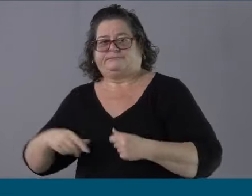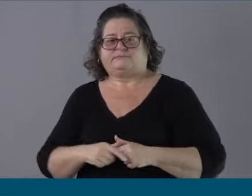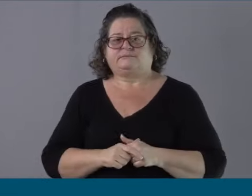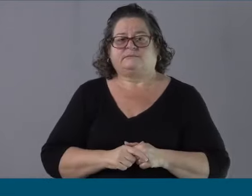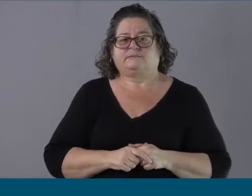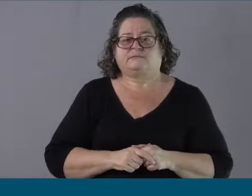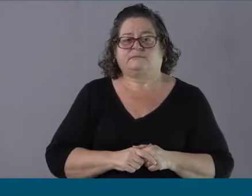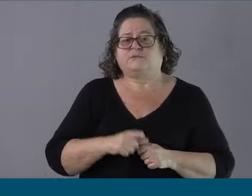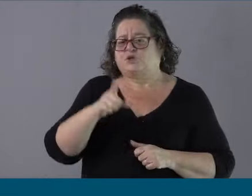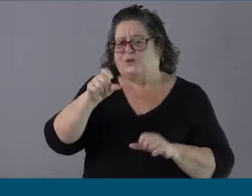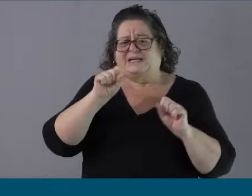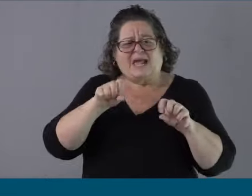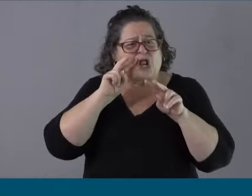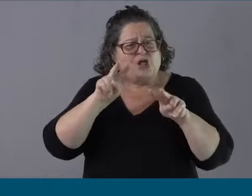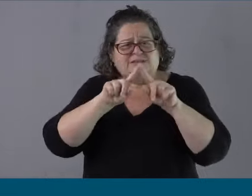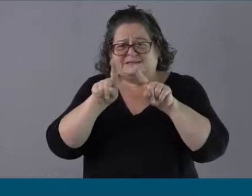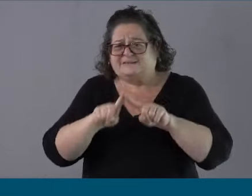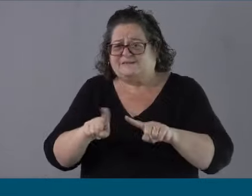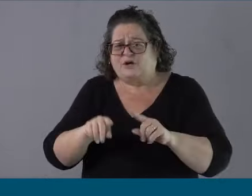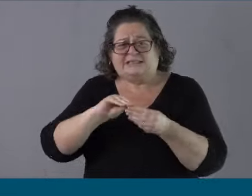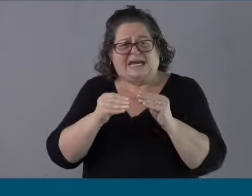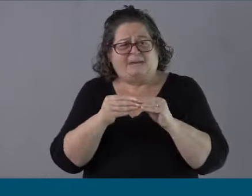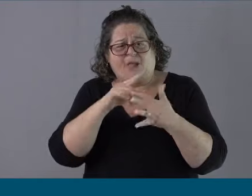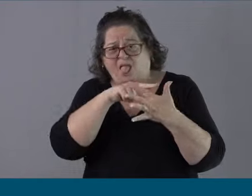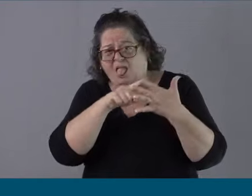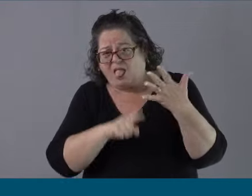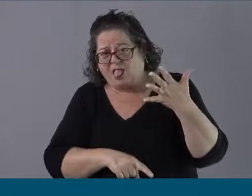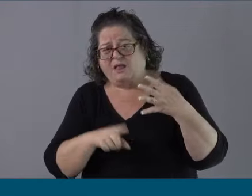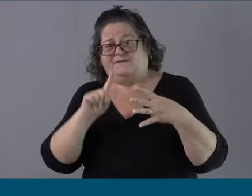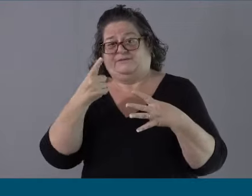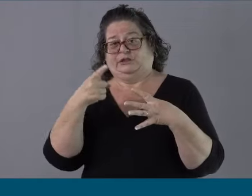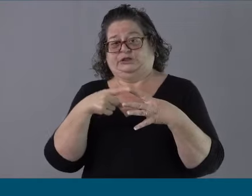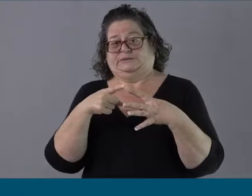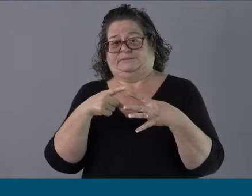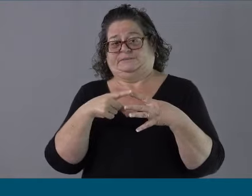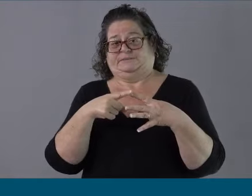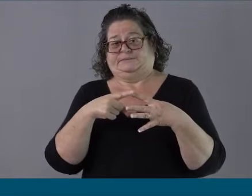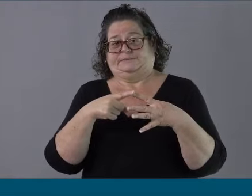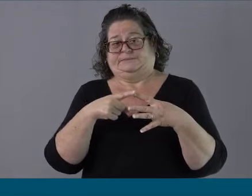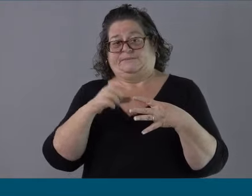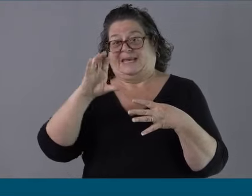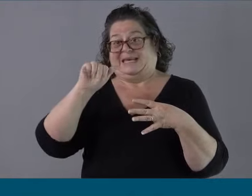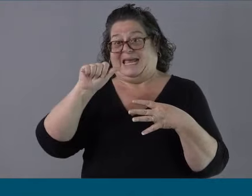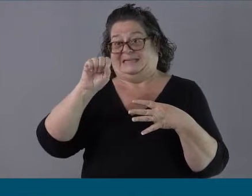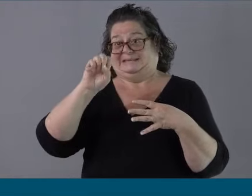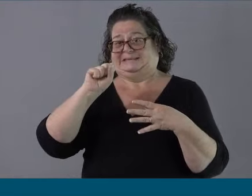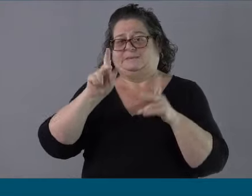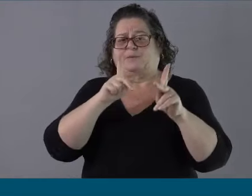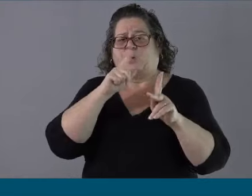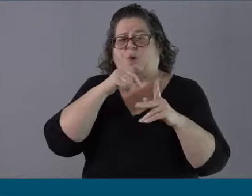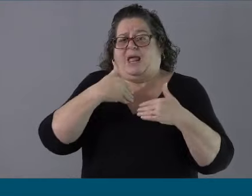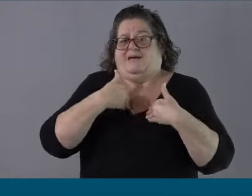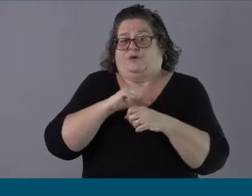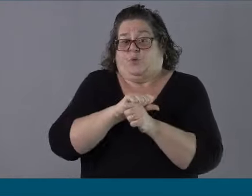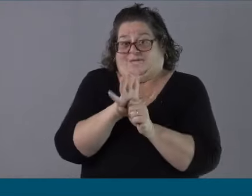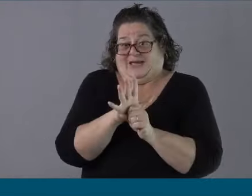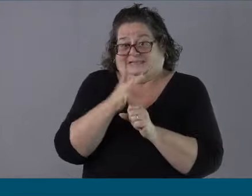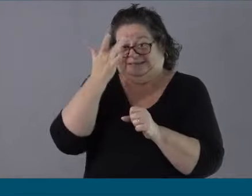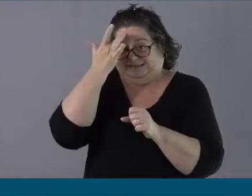want you to know that in Arizona, with the way we're going to ramp up testing of 35,000 a day at the end of July